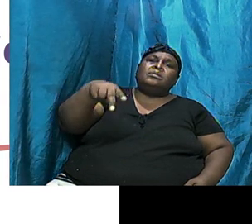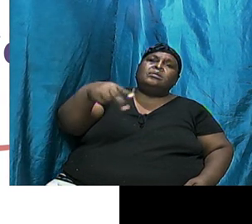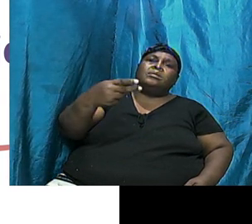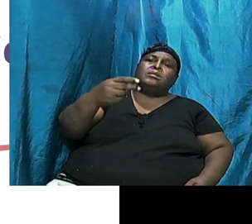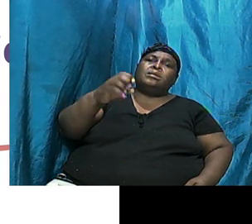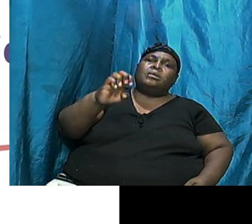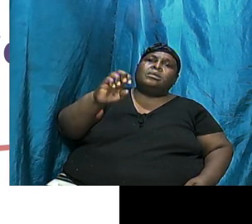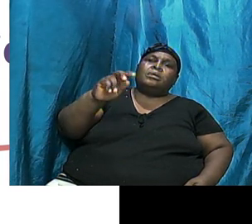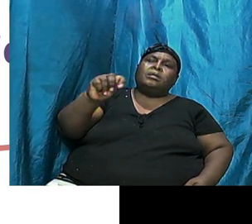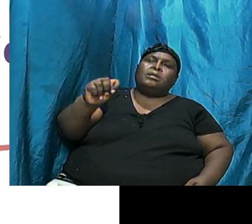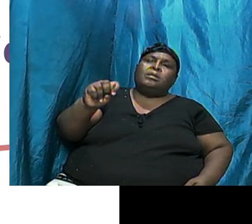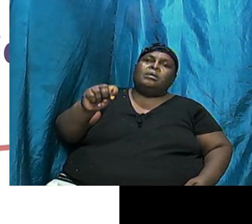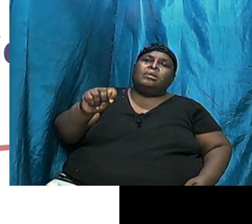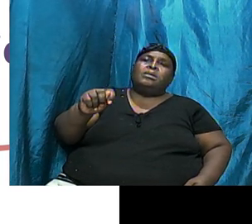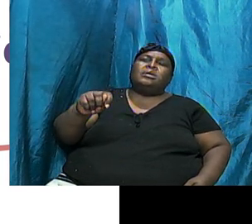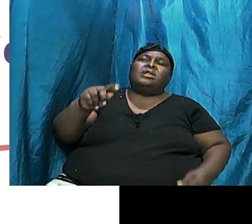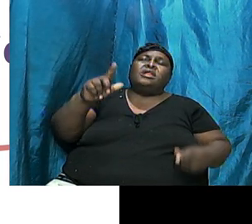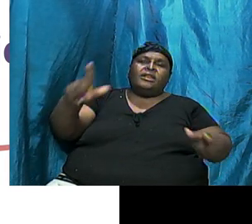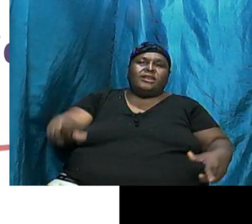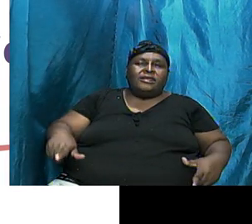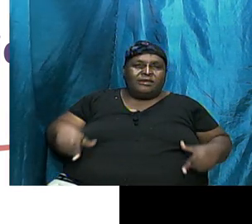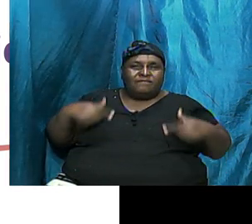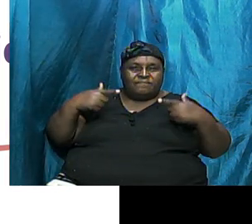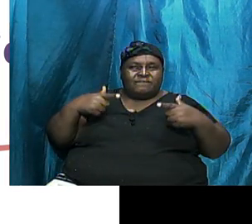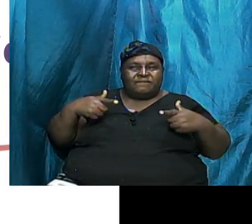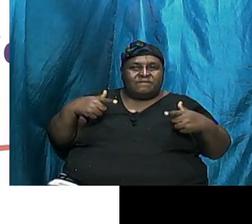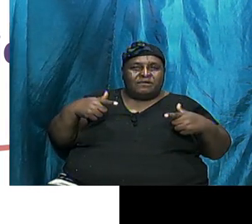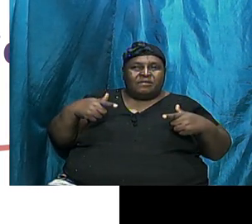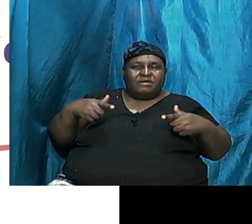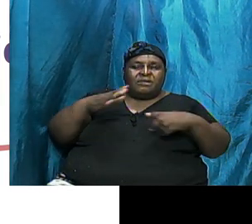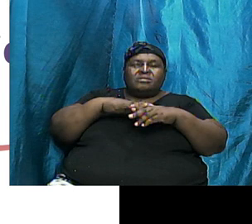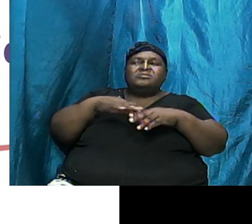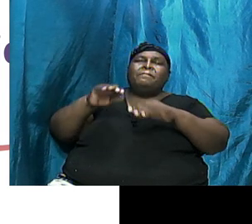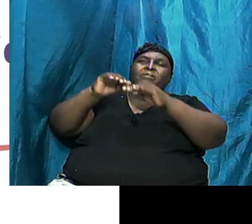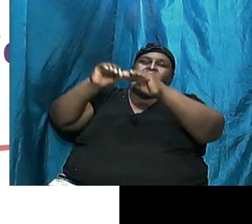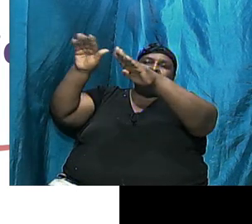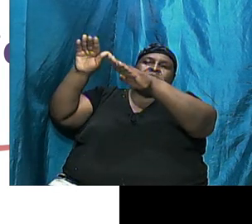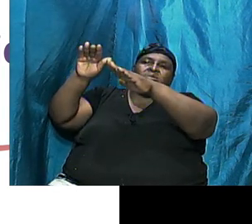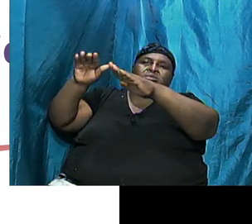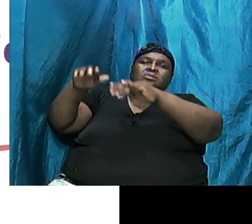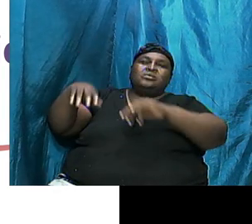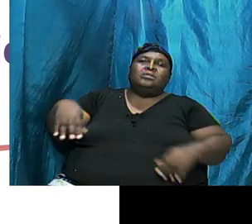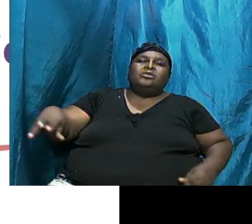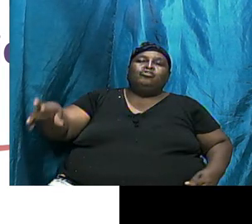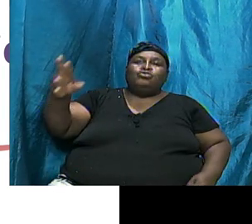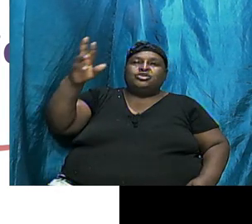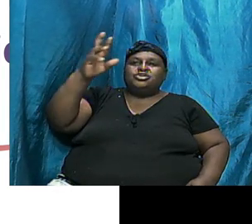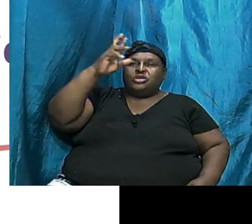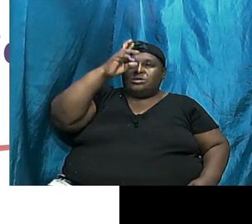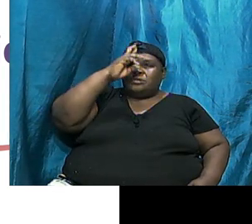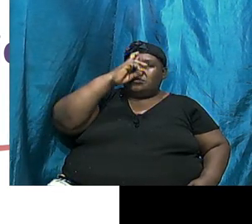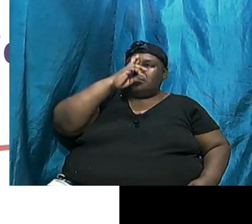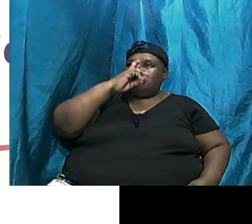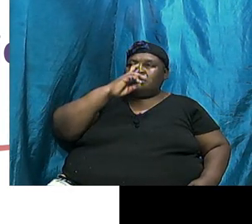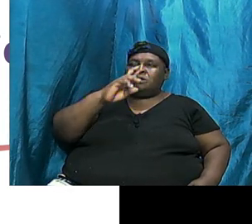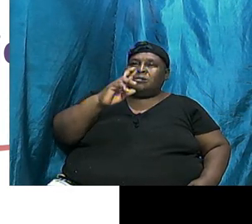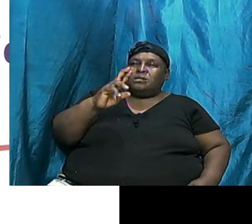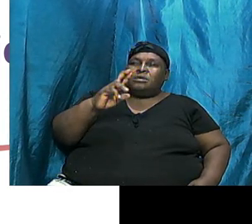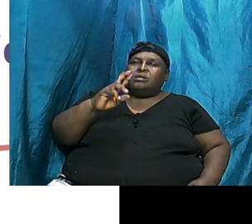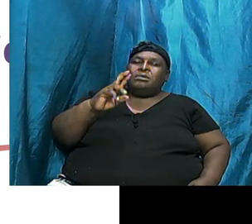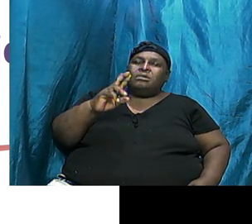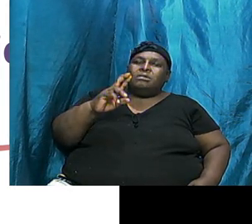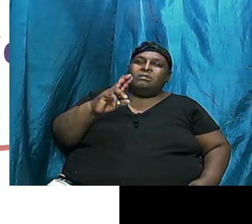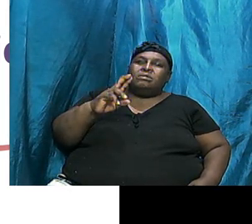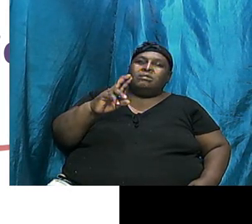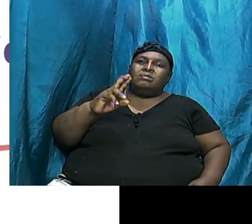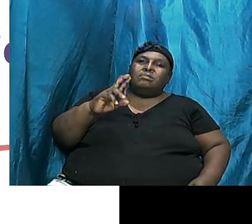Across The Carcass Mountains Where We Have Russia Yes We And We Have Those